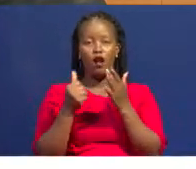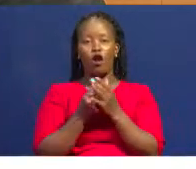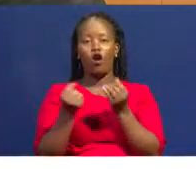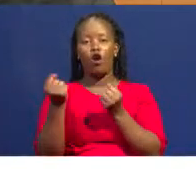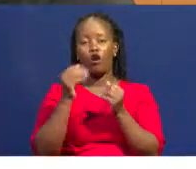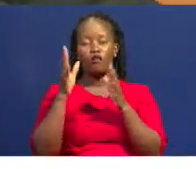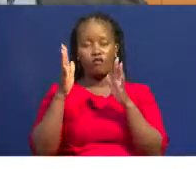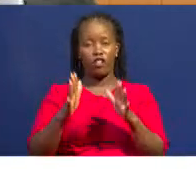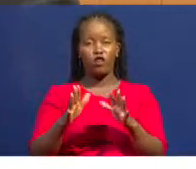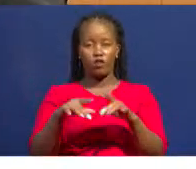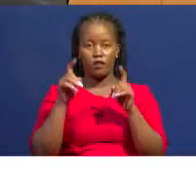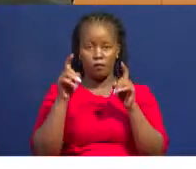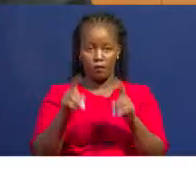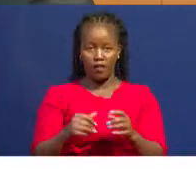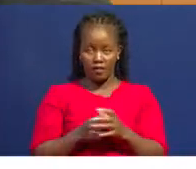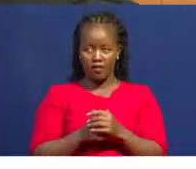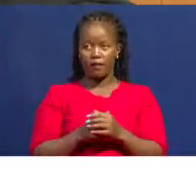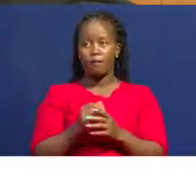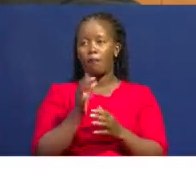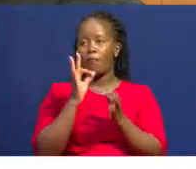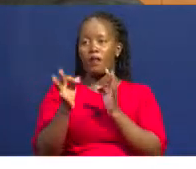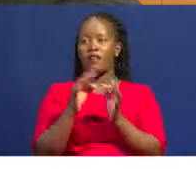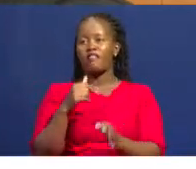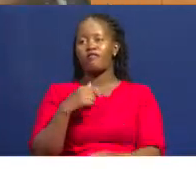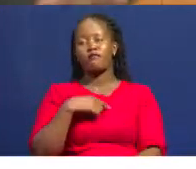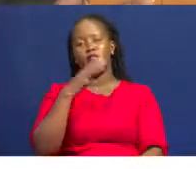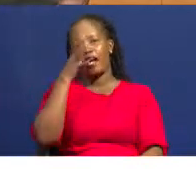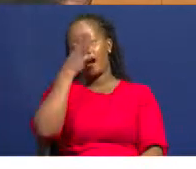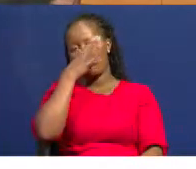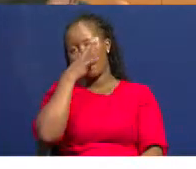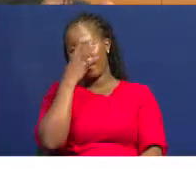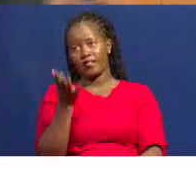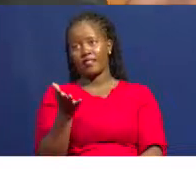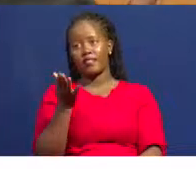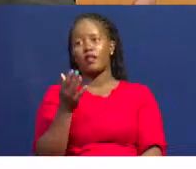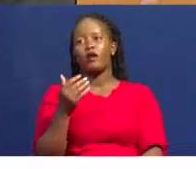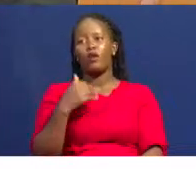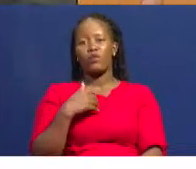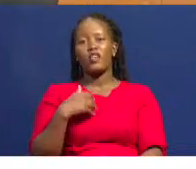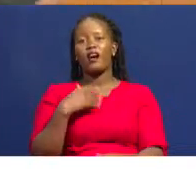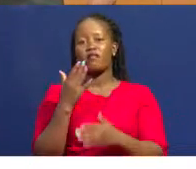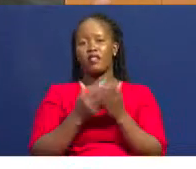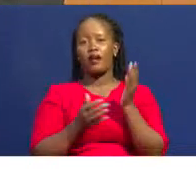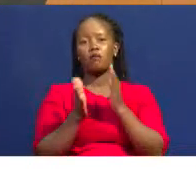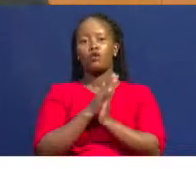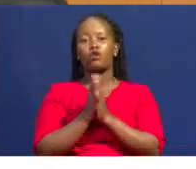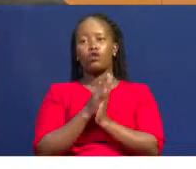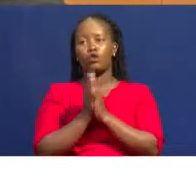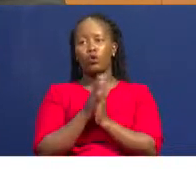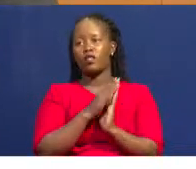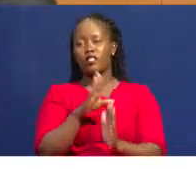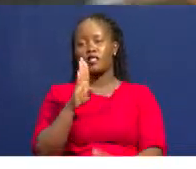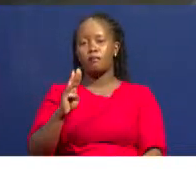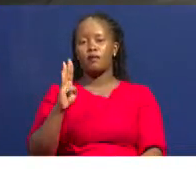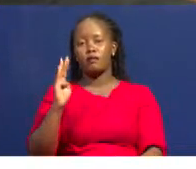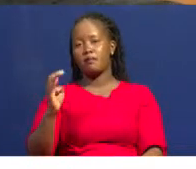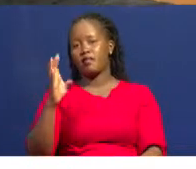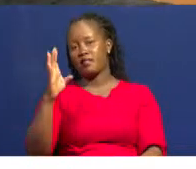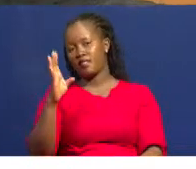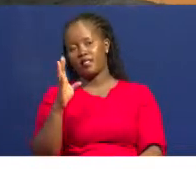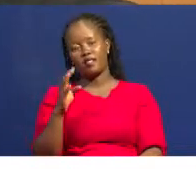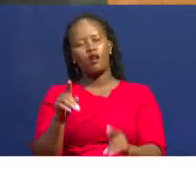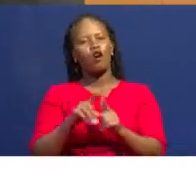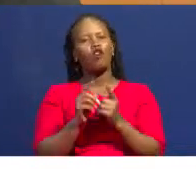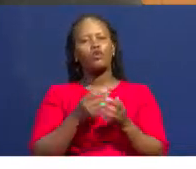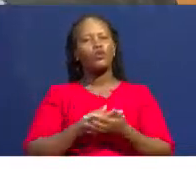those inspections. And if I'm lying, I think there was a very good clip I did with BBC. We did it. A vehicle was taken. It was all over